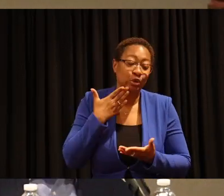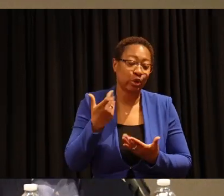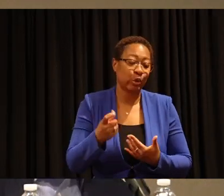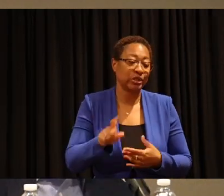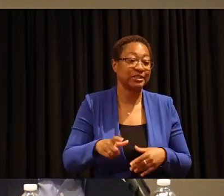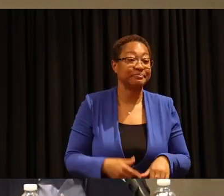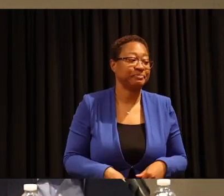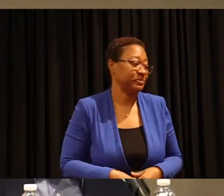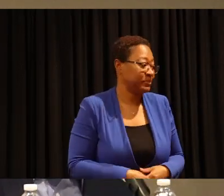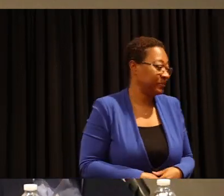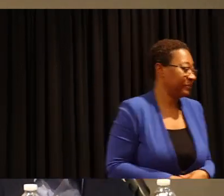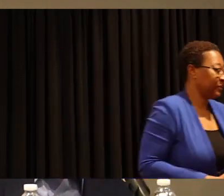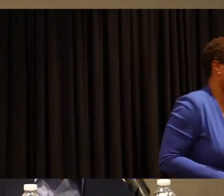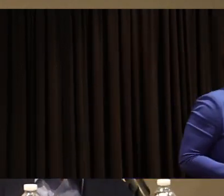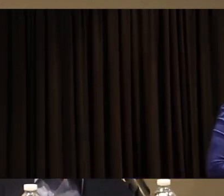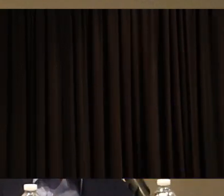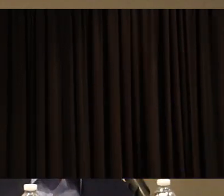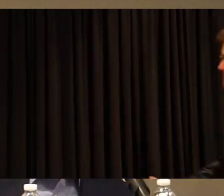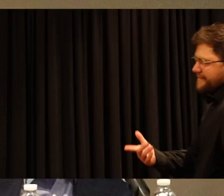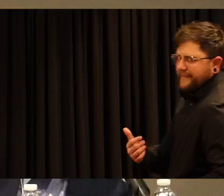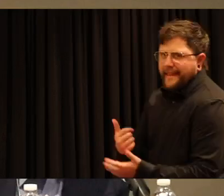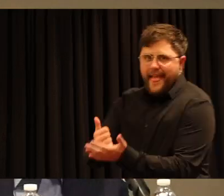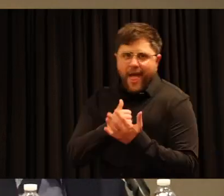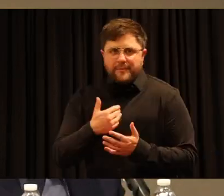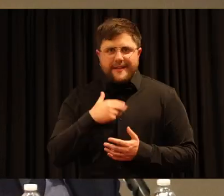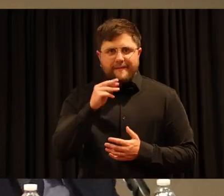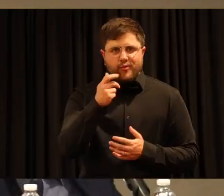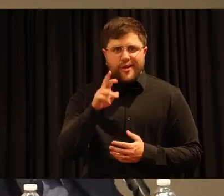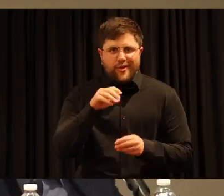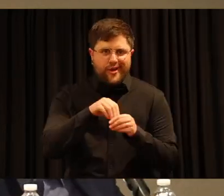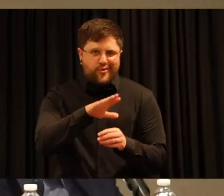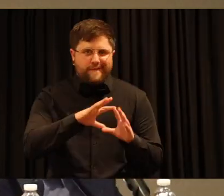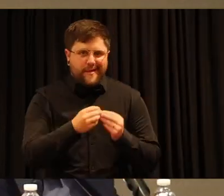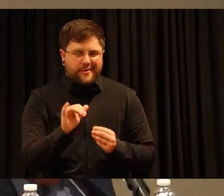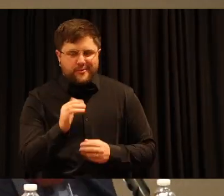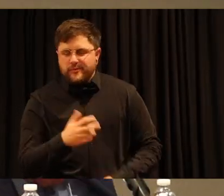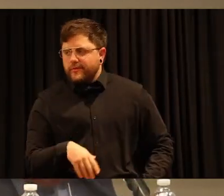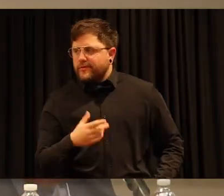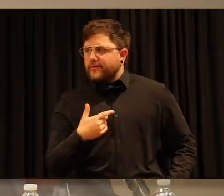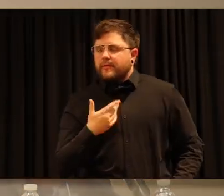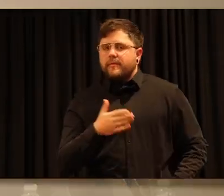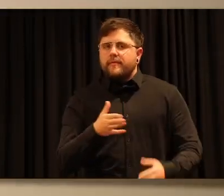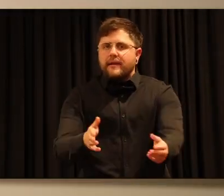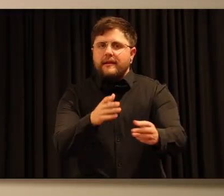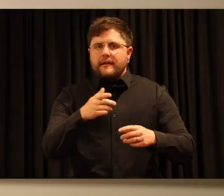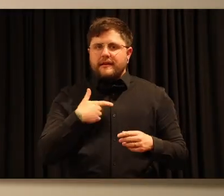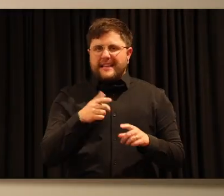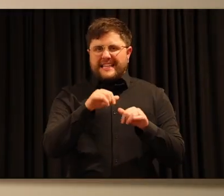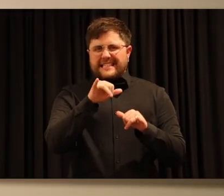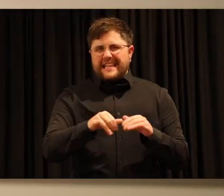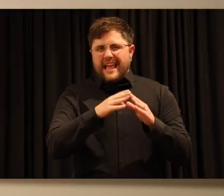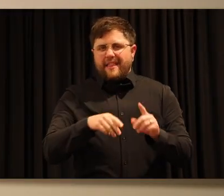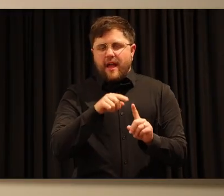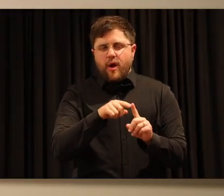you'll take the next one. Yeah, it helps to have a realtist in the family, too, probably. So I'll go to step two, which is staying in the house. And I'm going to take off my bank hat for a